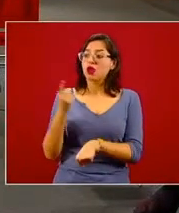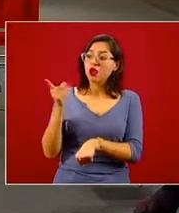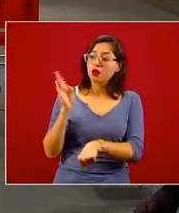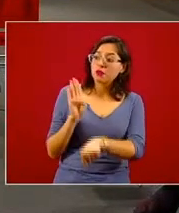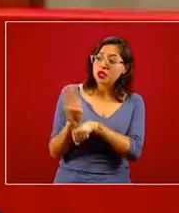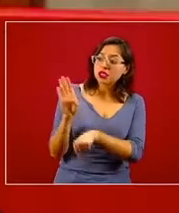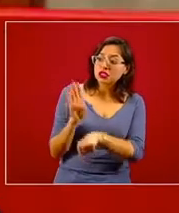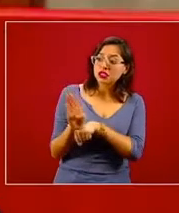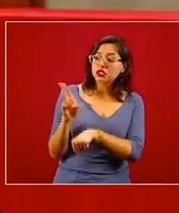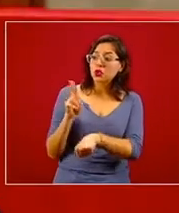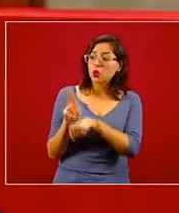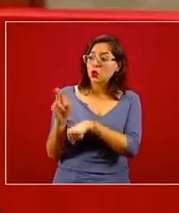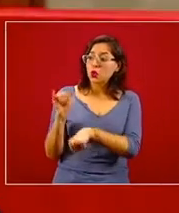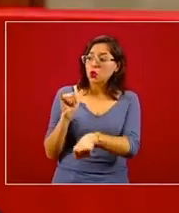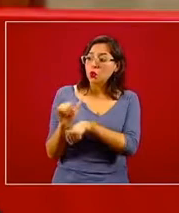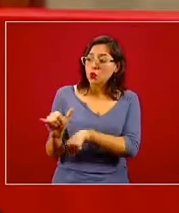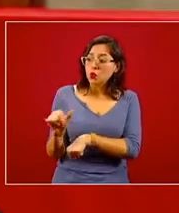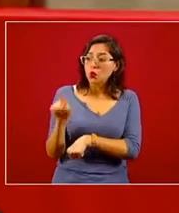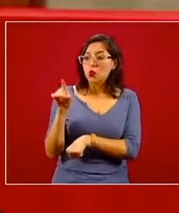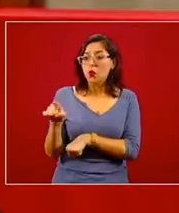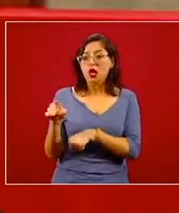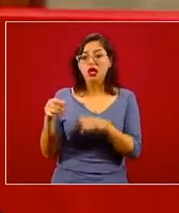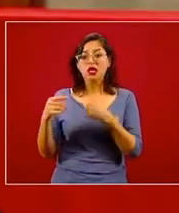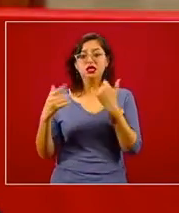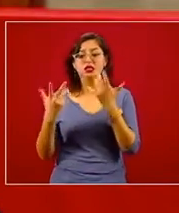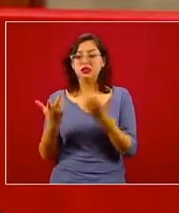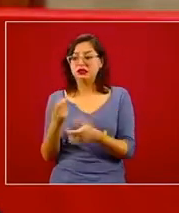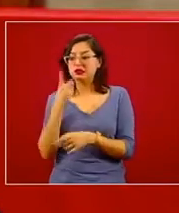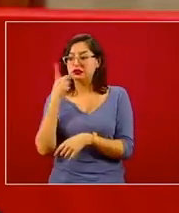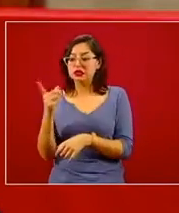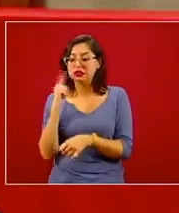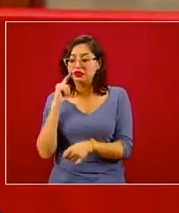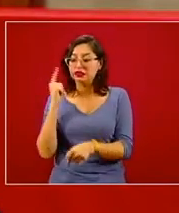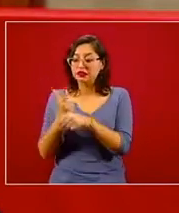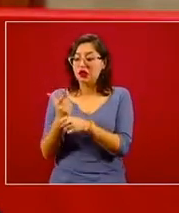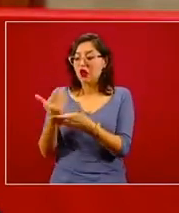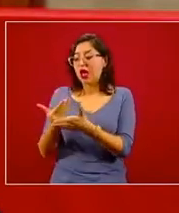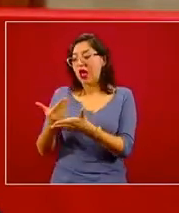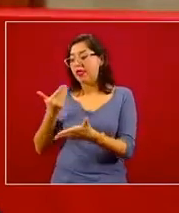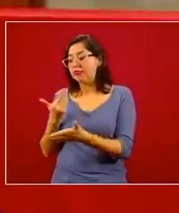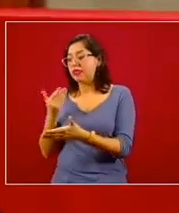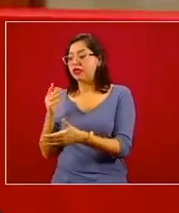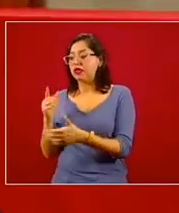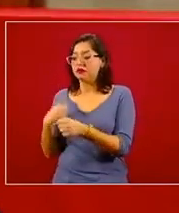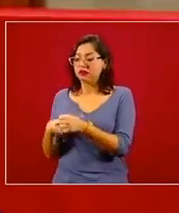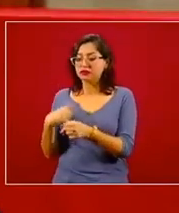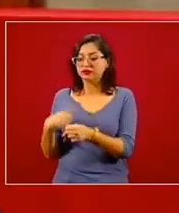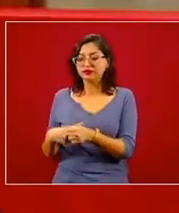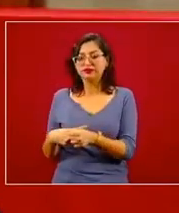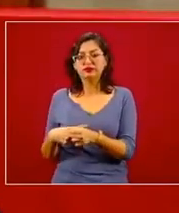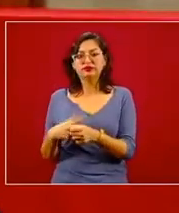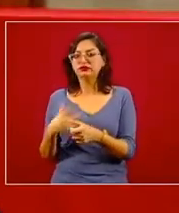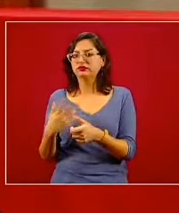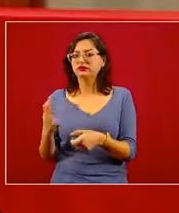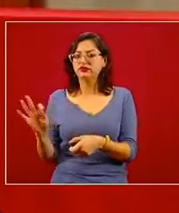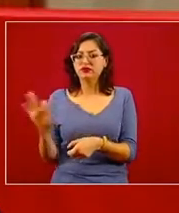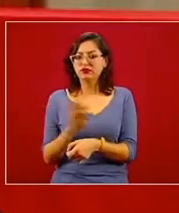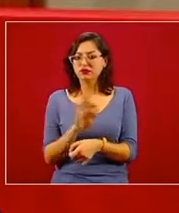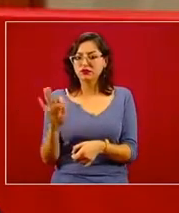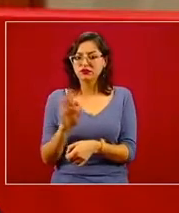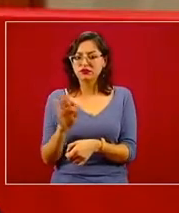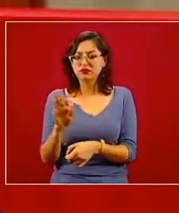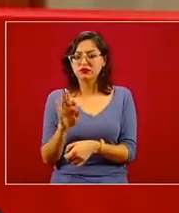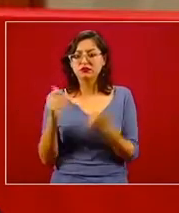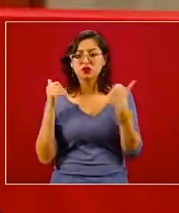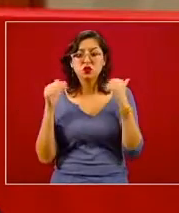Or if there's something that you would change. In Brazil and Uruguay, they are talking about cases